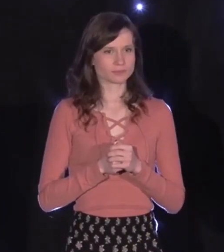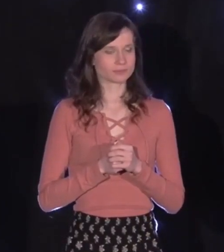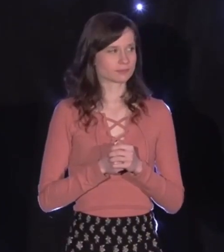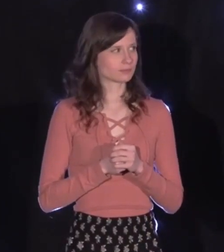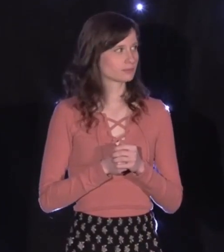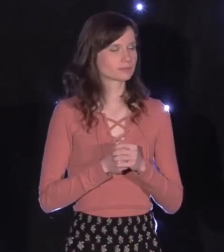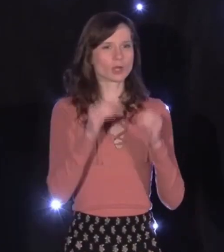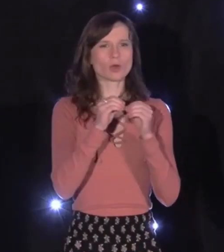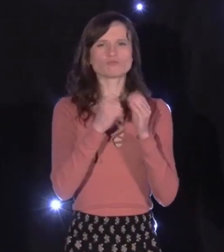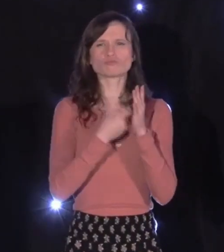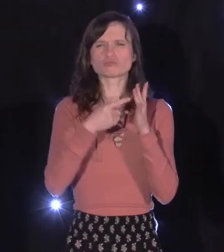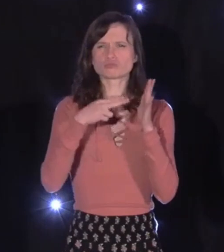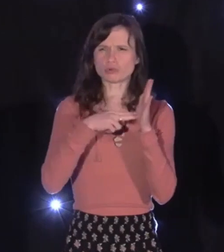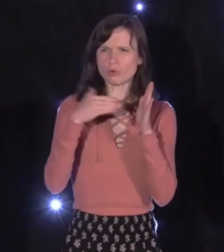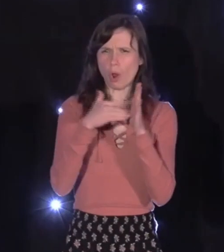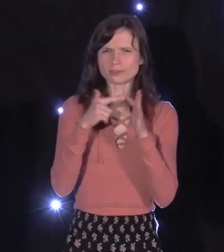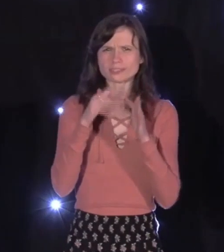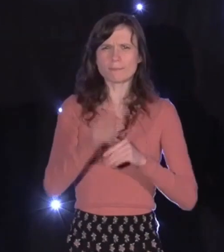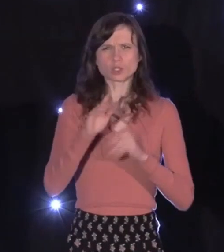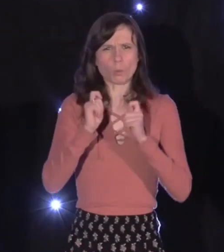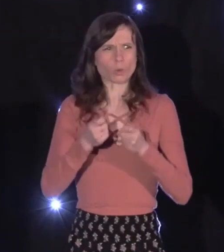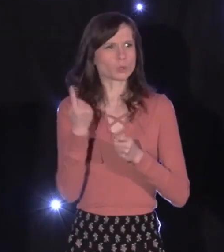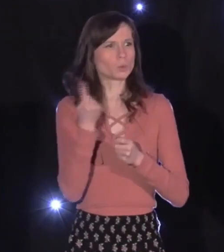So the Bronze Compassionate Award goes to...